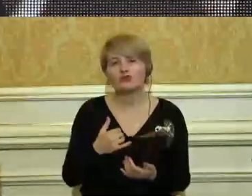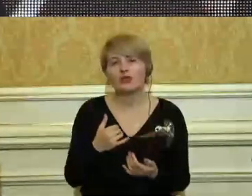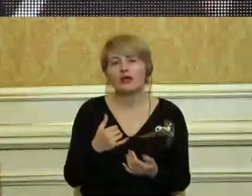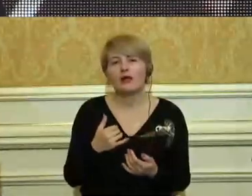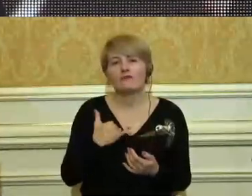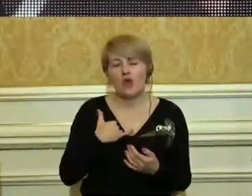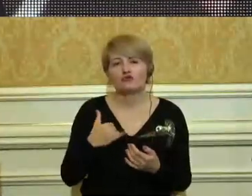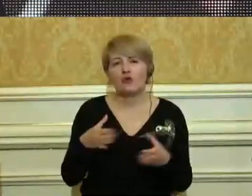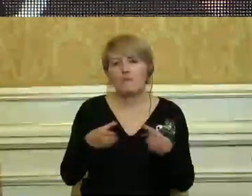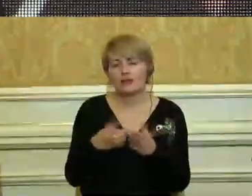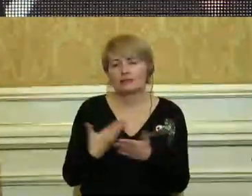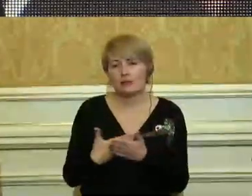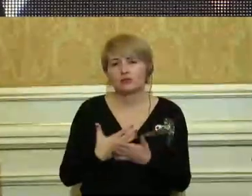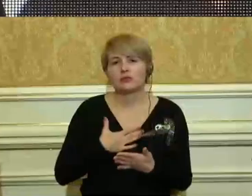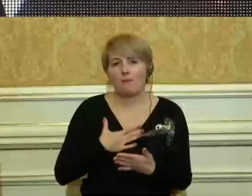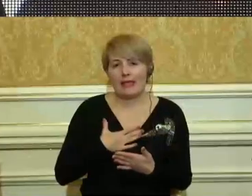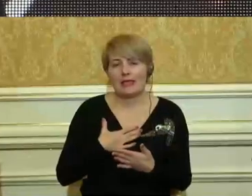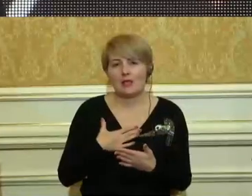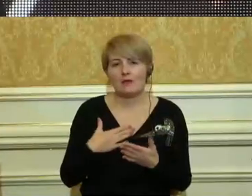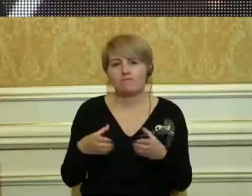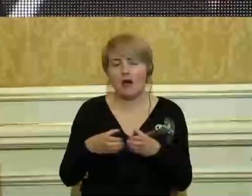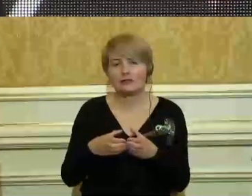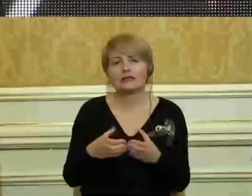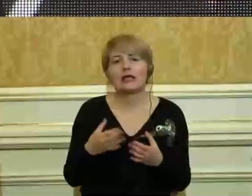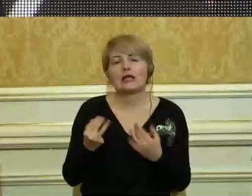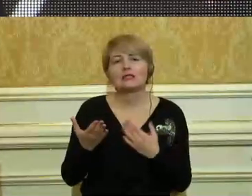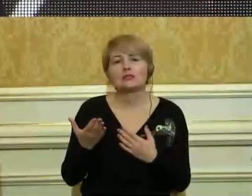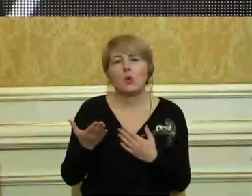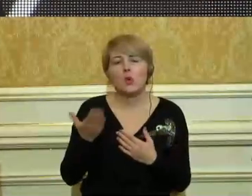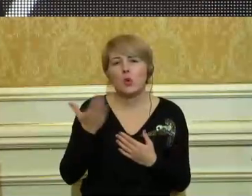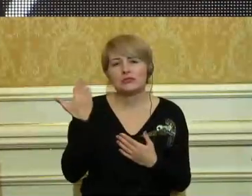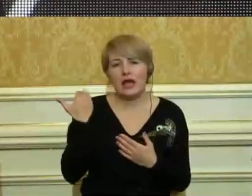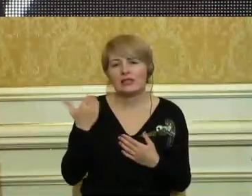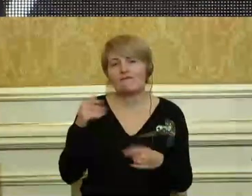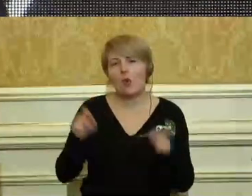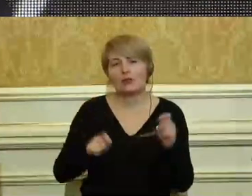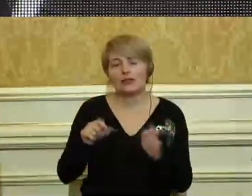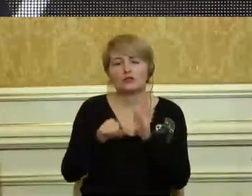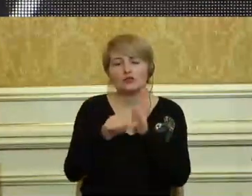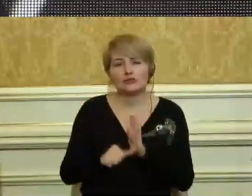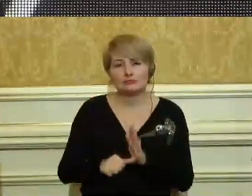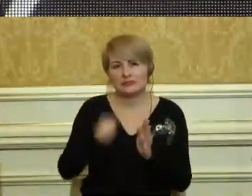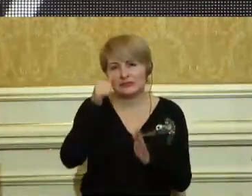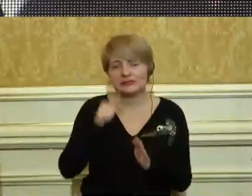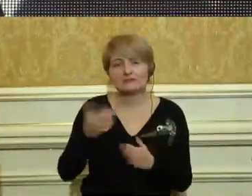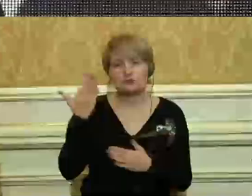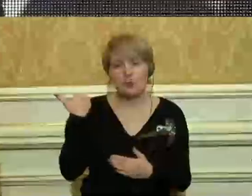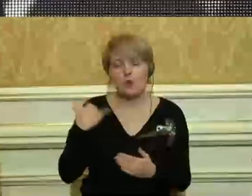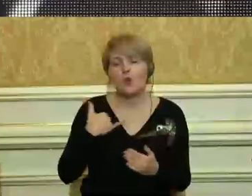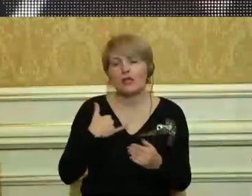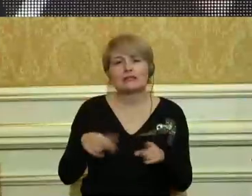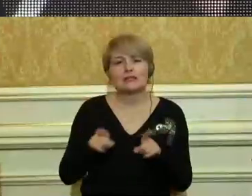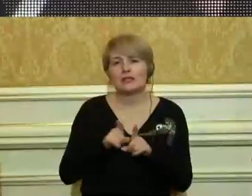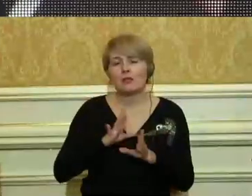has since our last Congress 6 months ago, then we wouldn't see that many fights